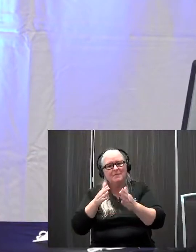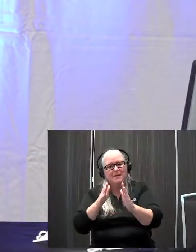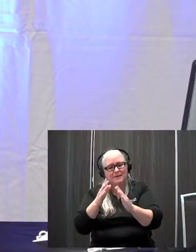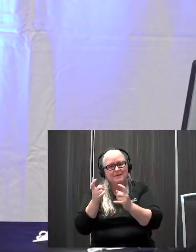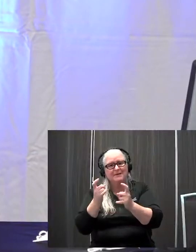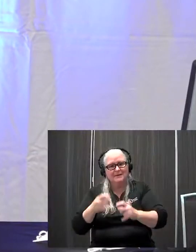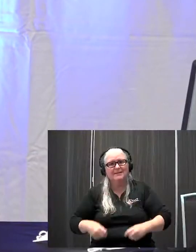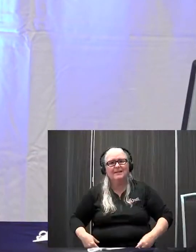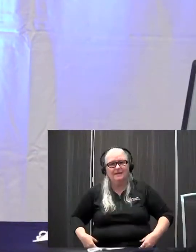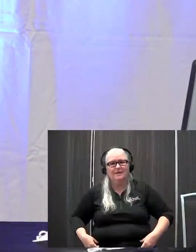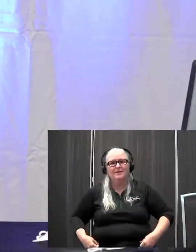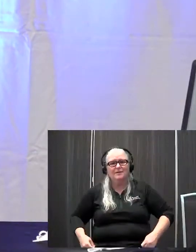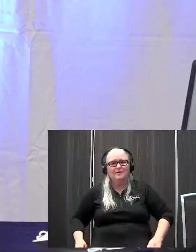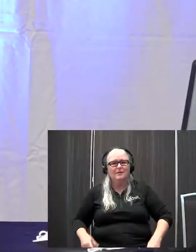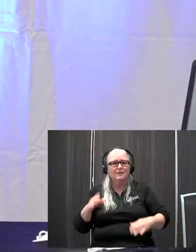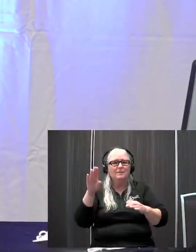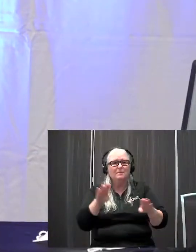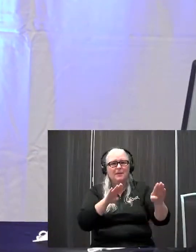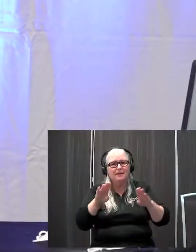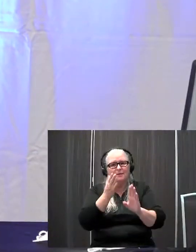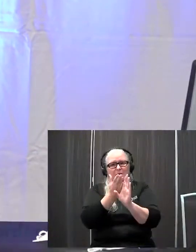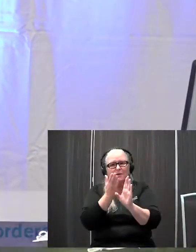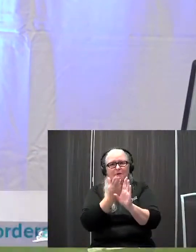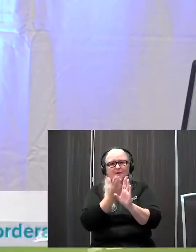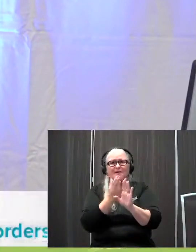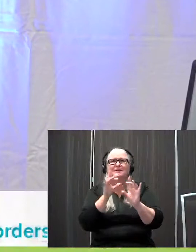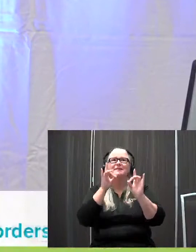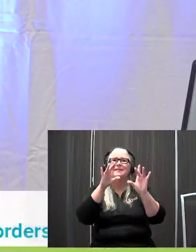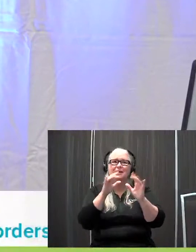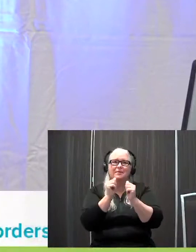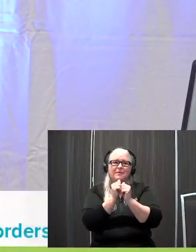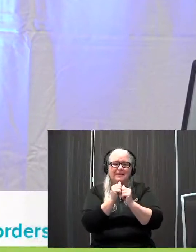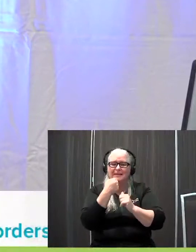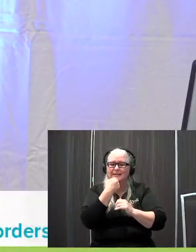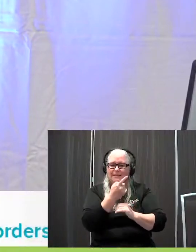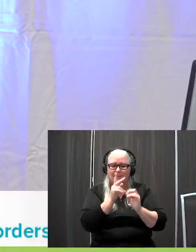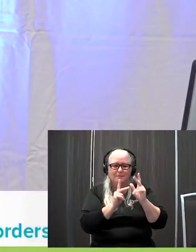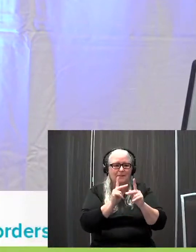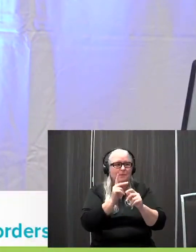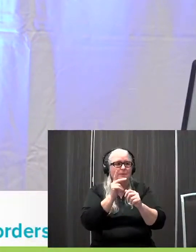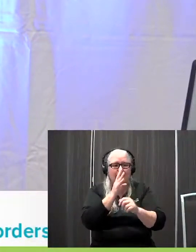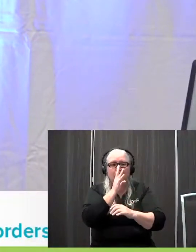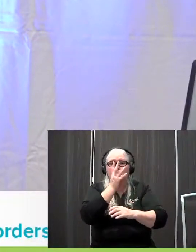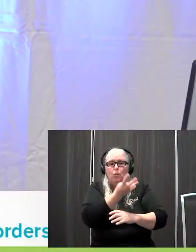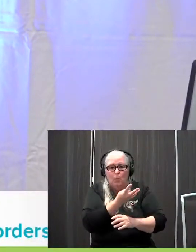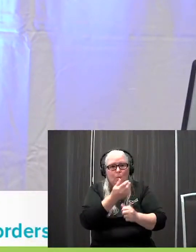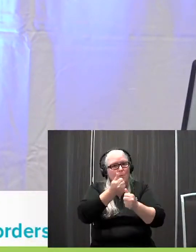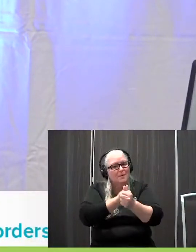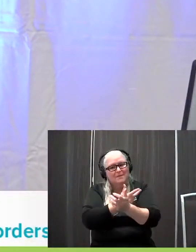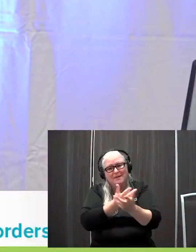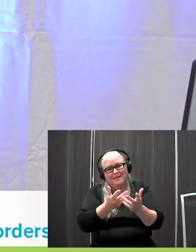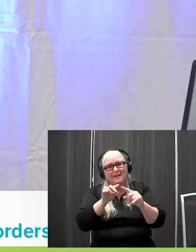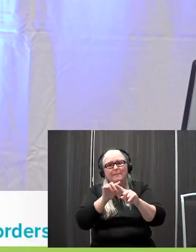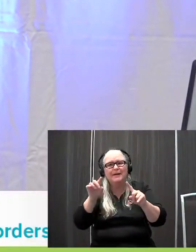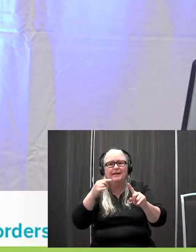behavioral psychologists are notoriously terrible for telling people to ignore everything, but there are certain things like